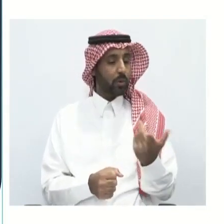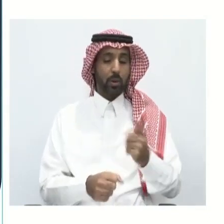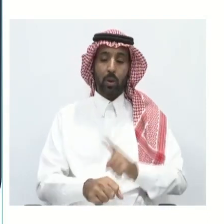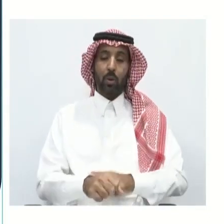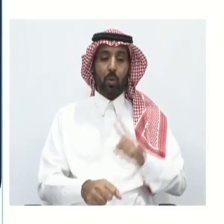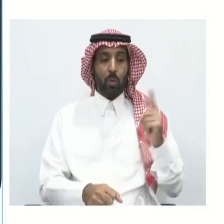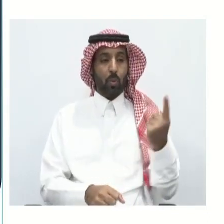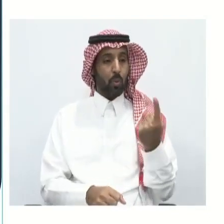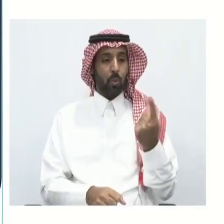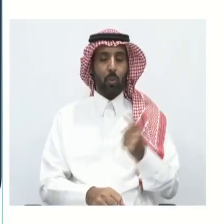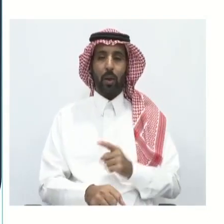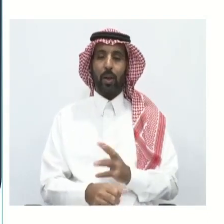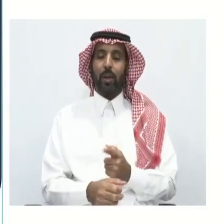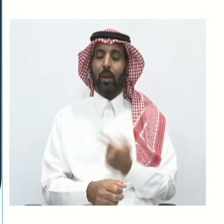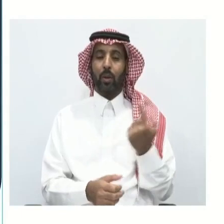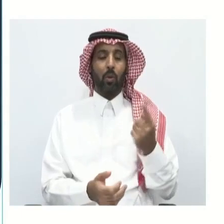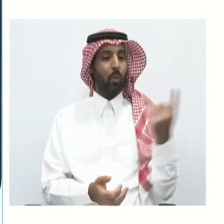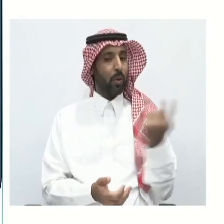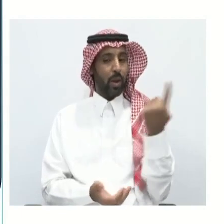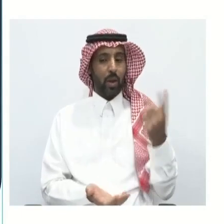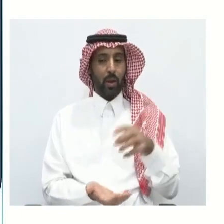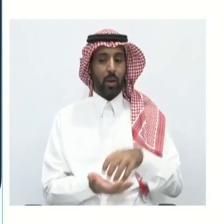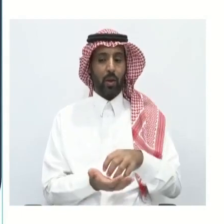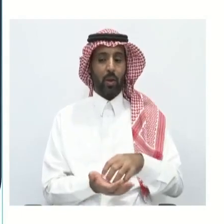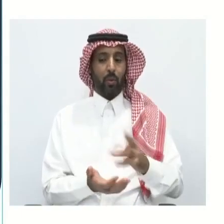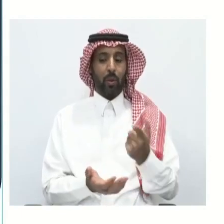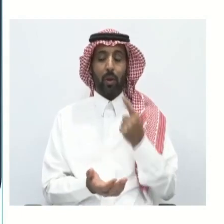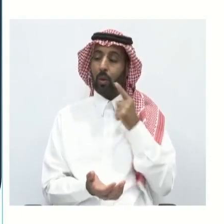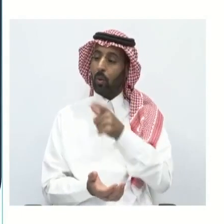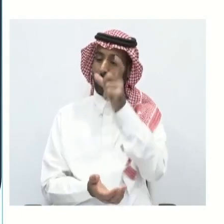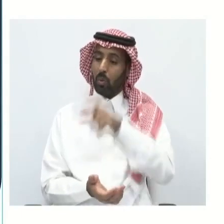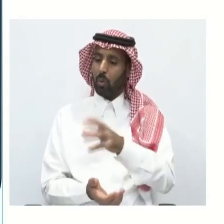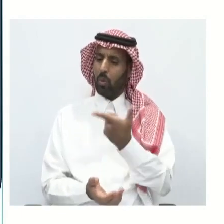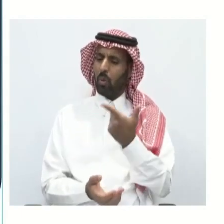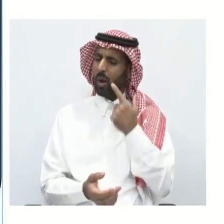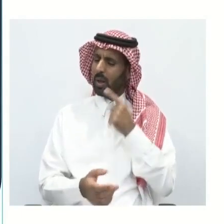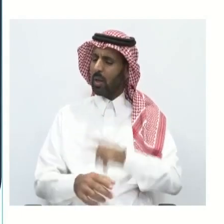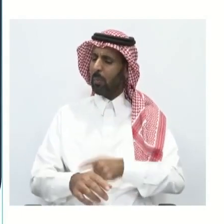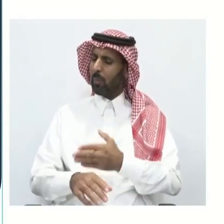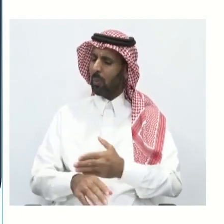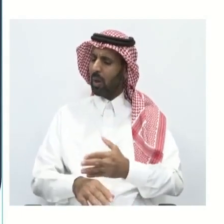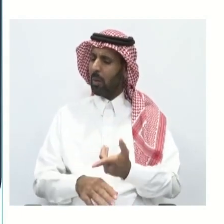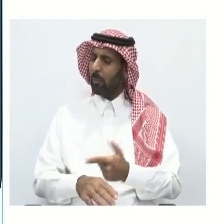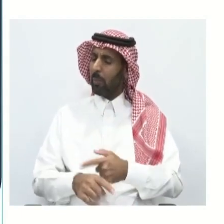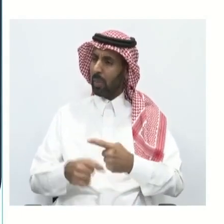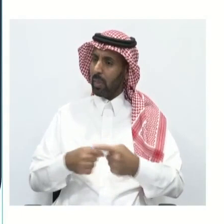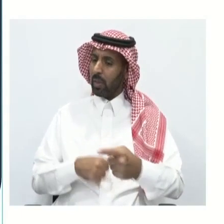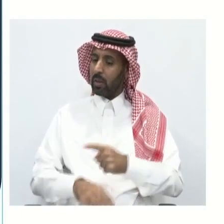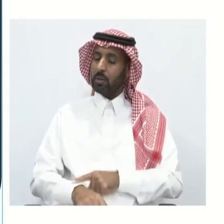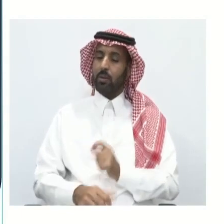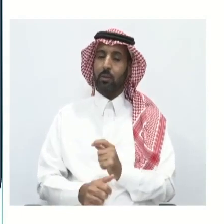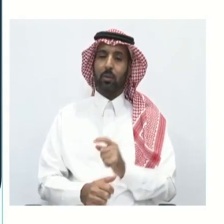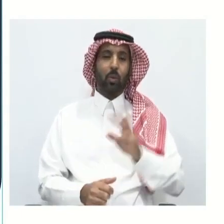which, how, where, who, and how long. So let's read them together. The first one,